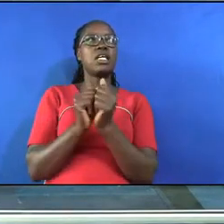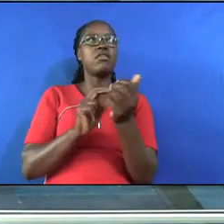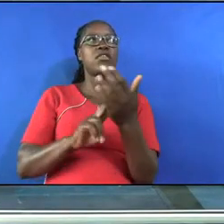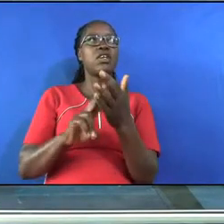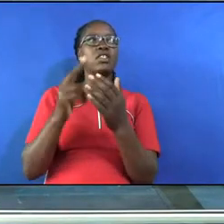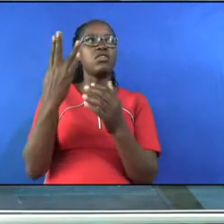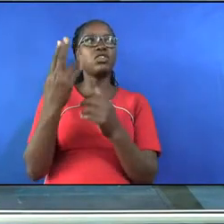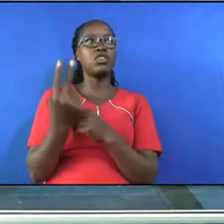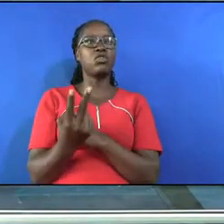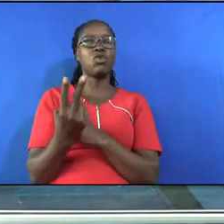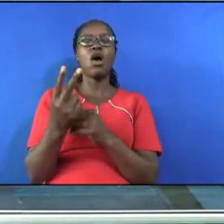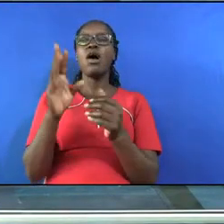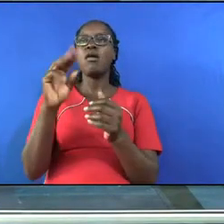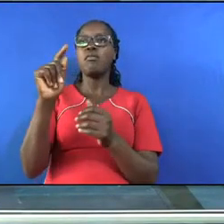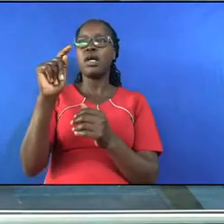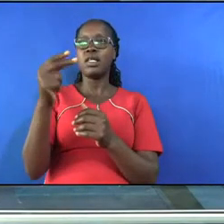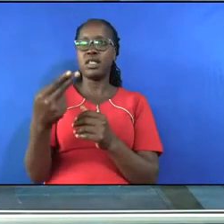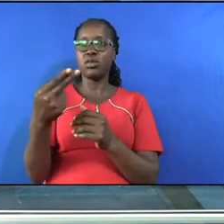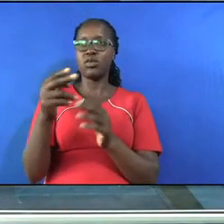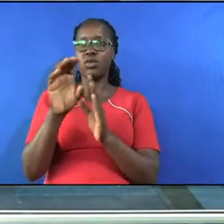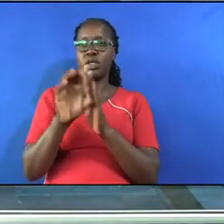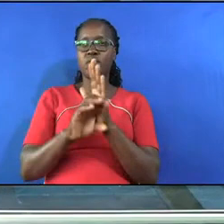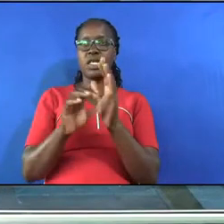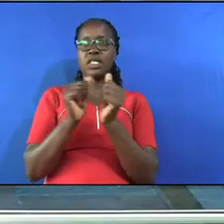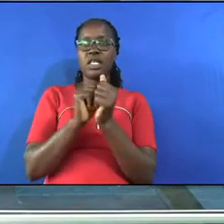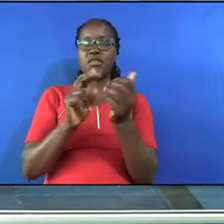42. Matthew 10, verse 42.